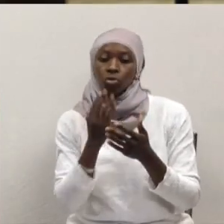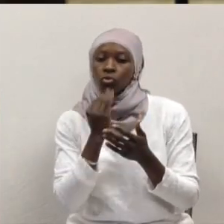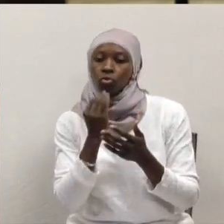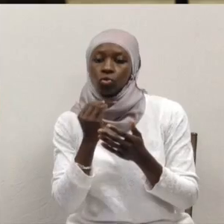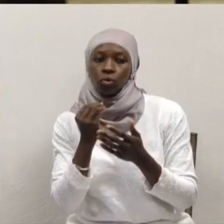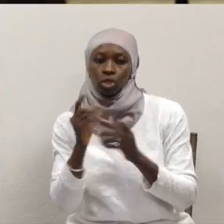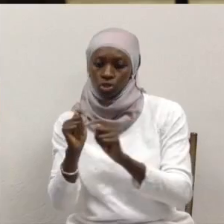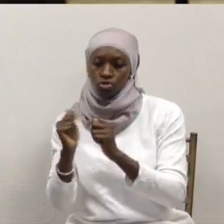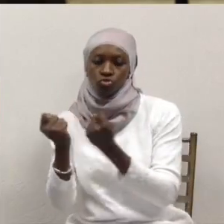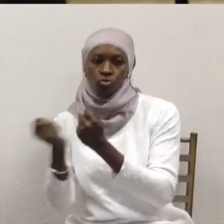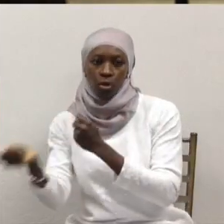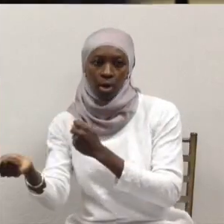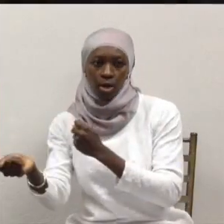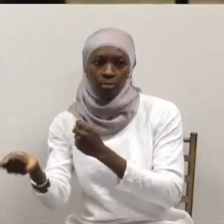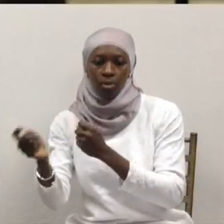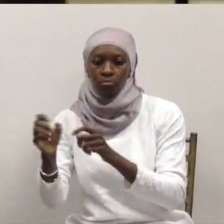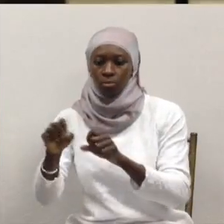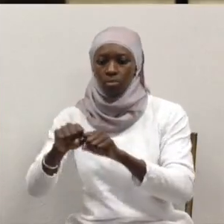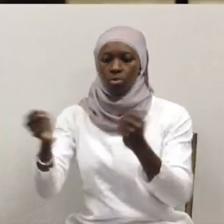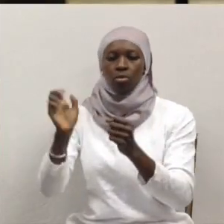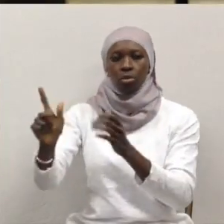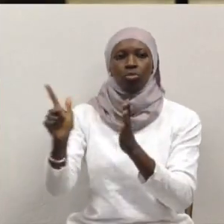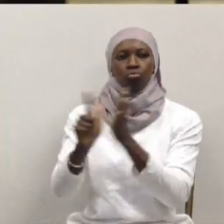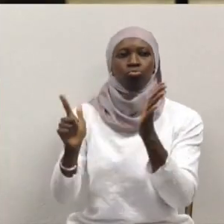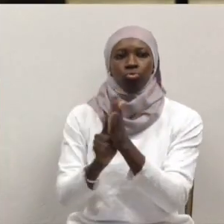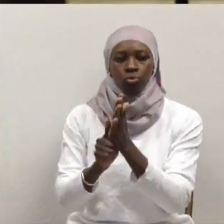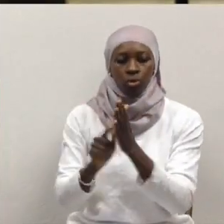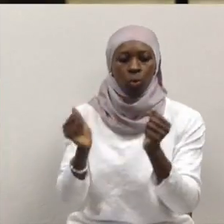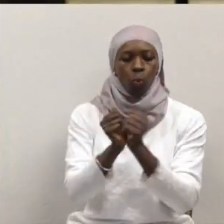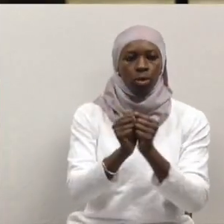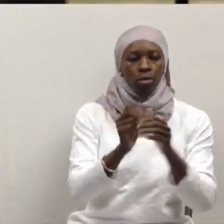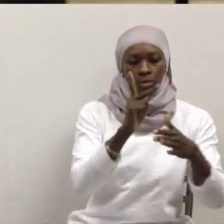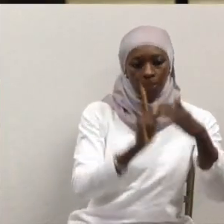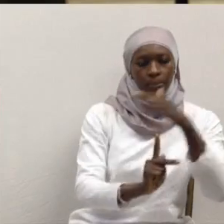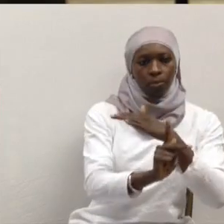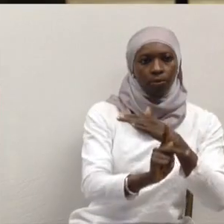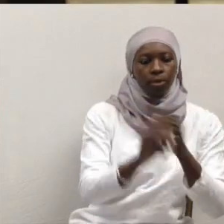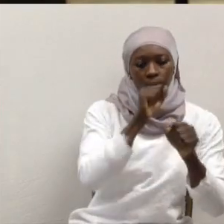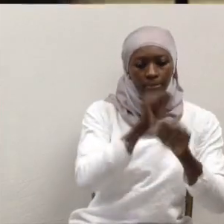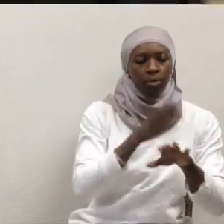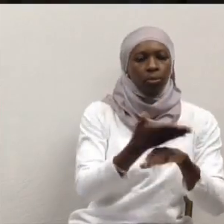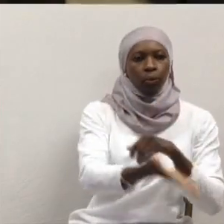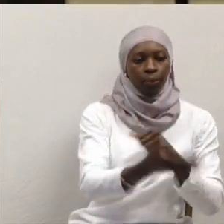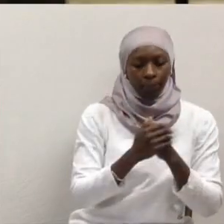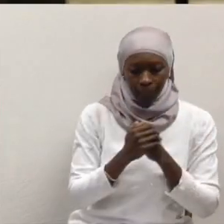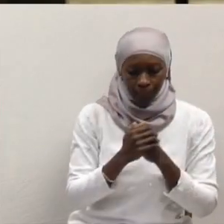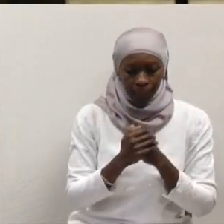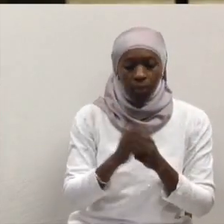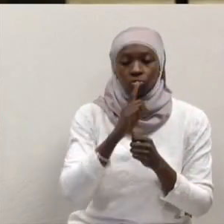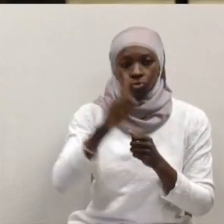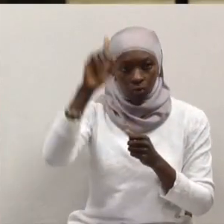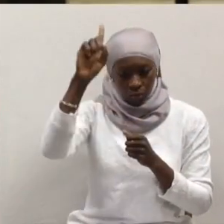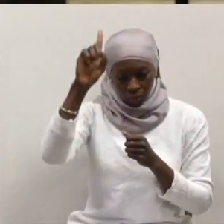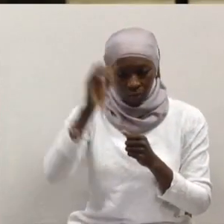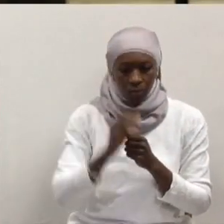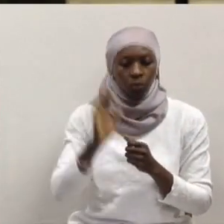violated their agreement with the Prophet sallallahu alaihi wasallam. And inshallah, soon we will be presenting